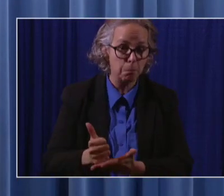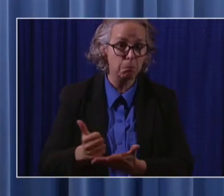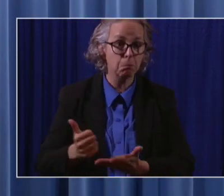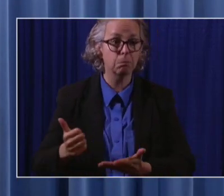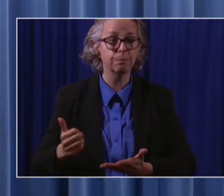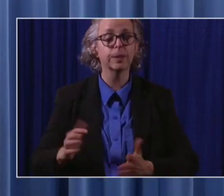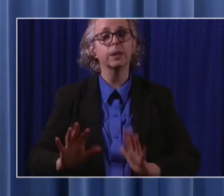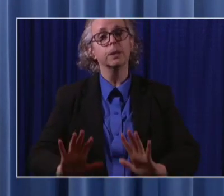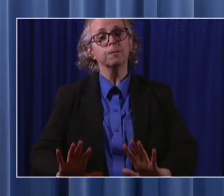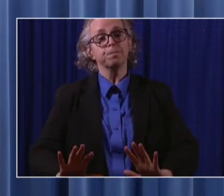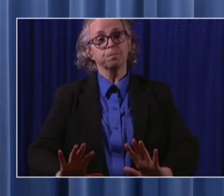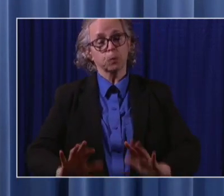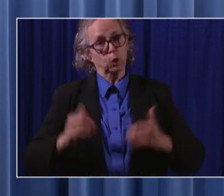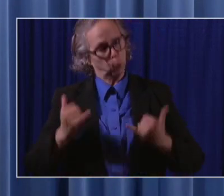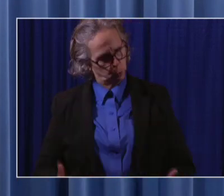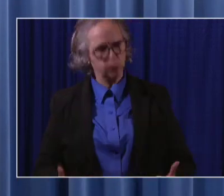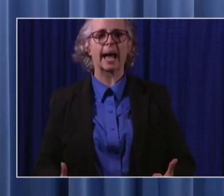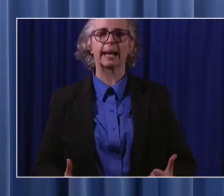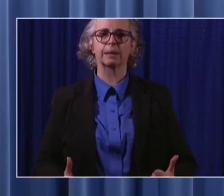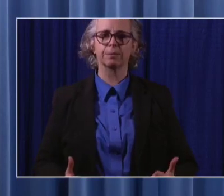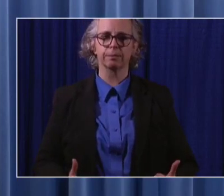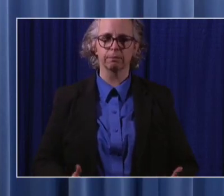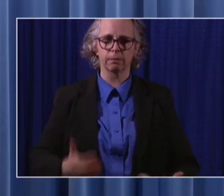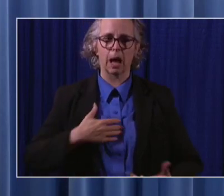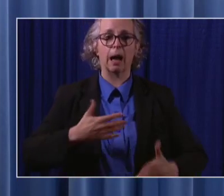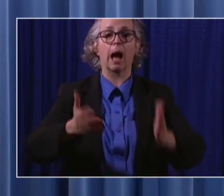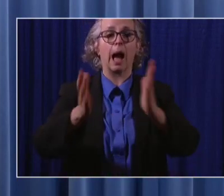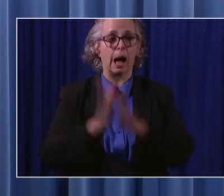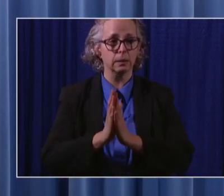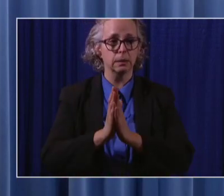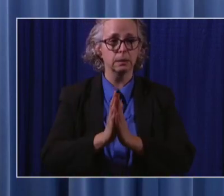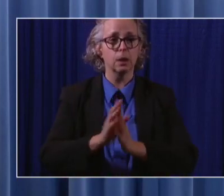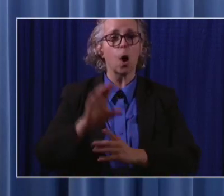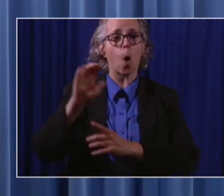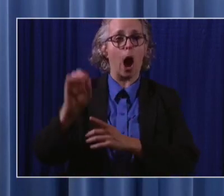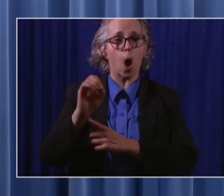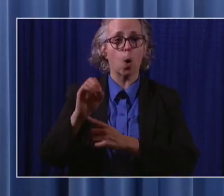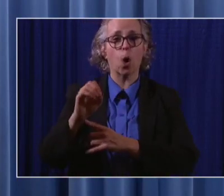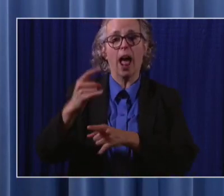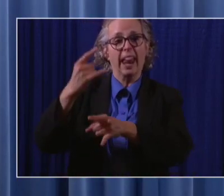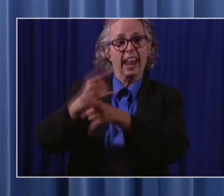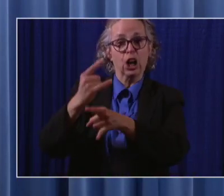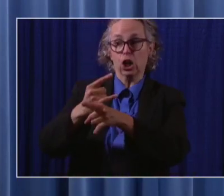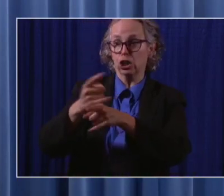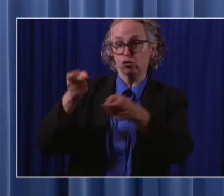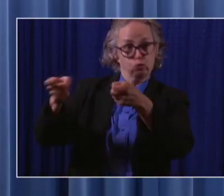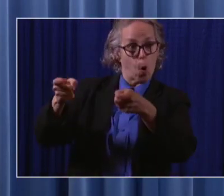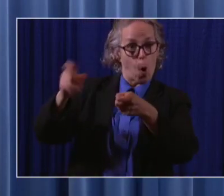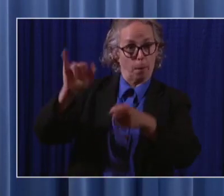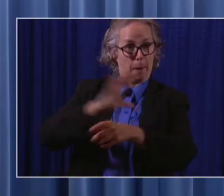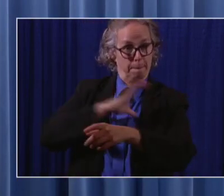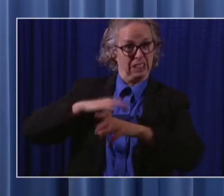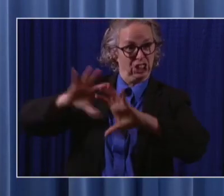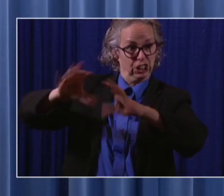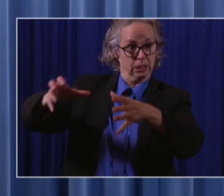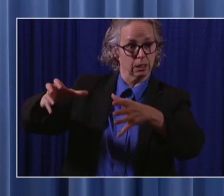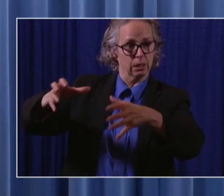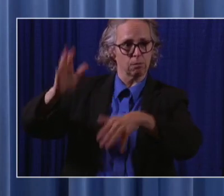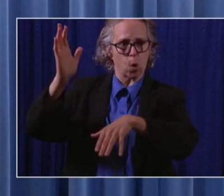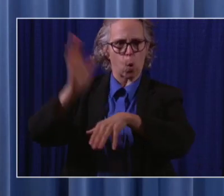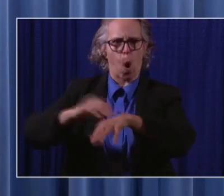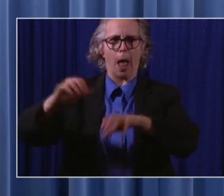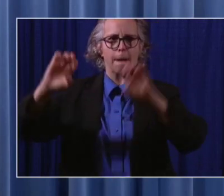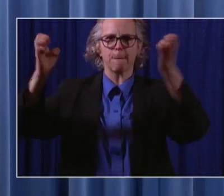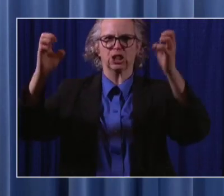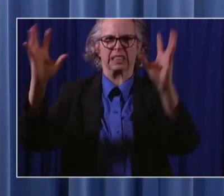announcing that I have requested the Ohio Liquor Control Commission to call an emergency meeting to consider enacting a statewide emergency rule related